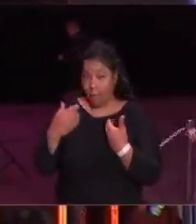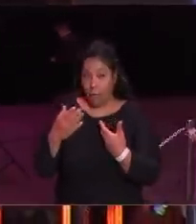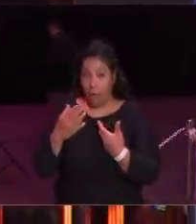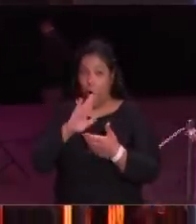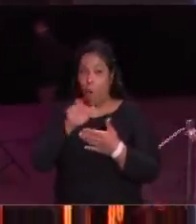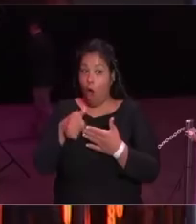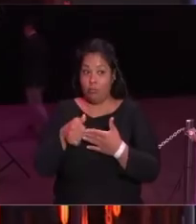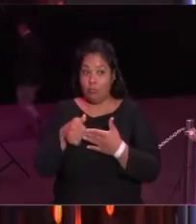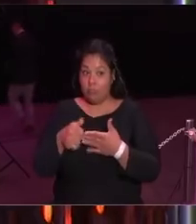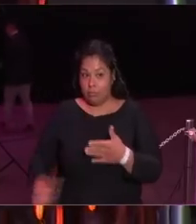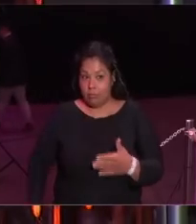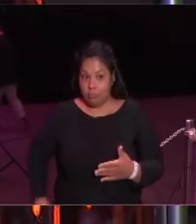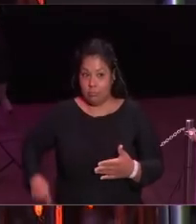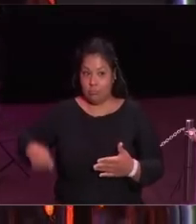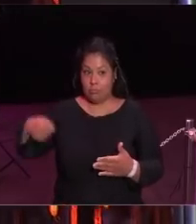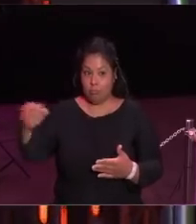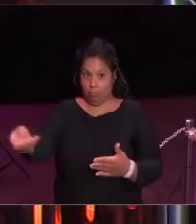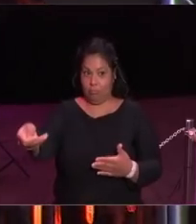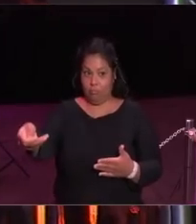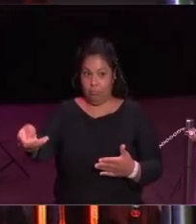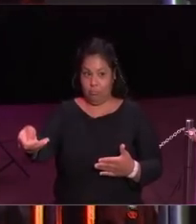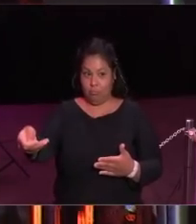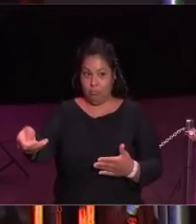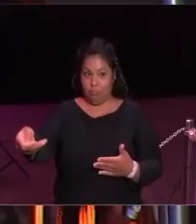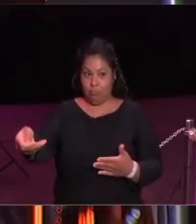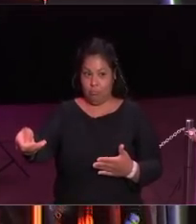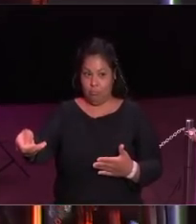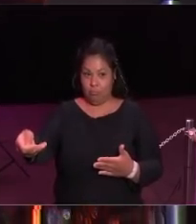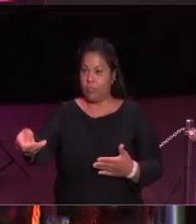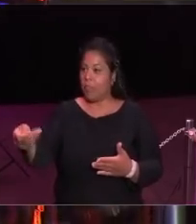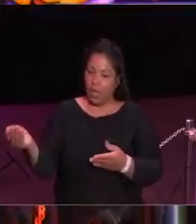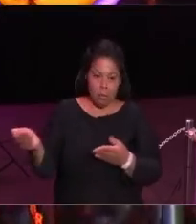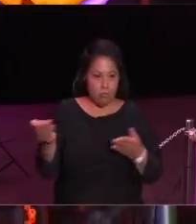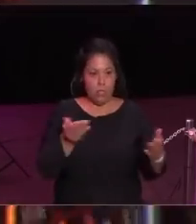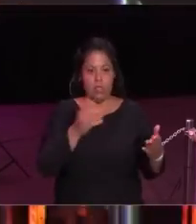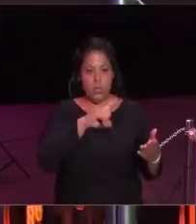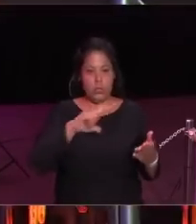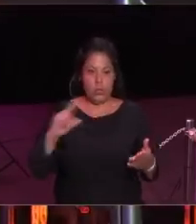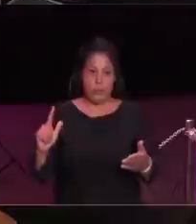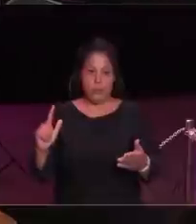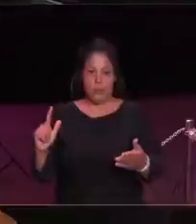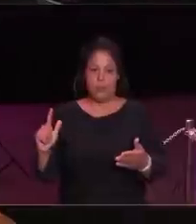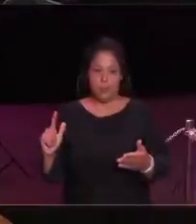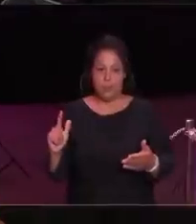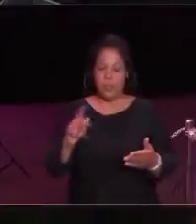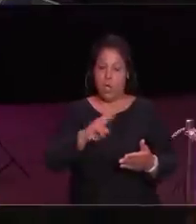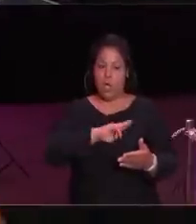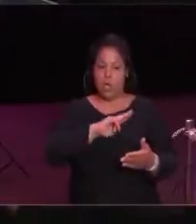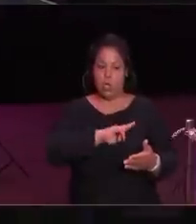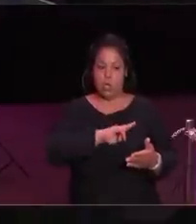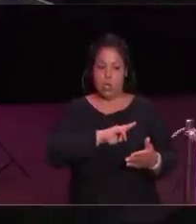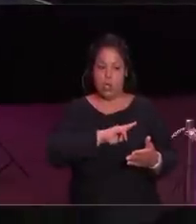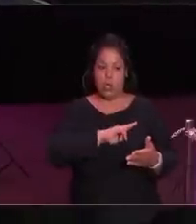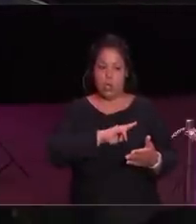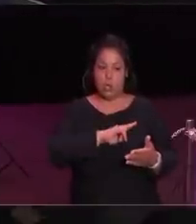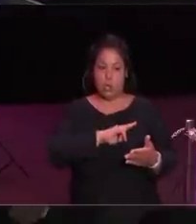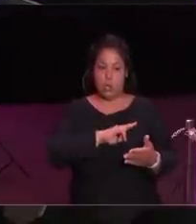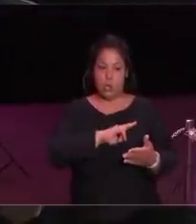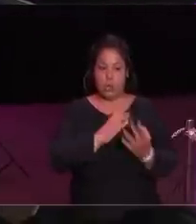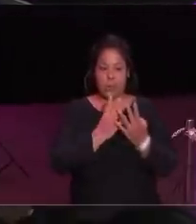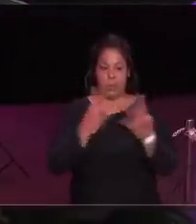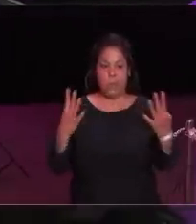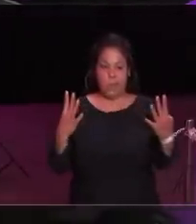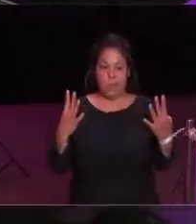Everybody, get a $20 bill. And we're going to come and bring it to the Lord. Yo quiero que los sugieres se pongan aquí. Just come here to the front,